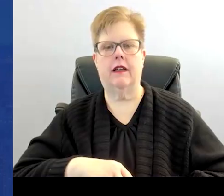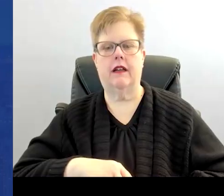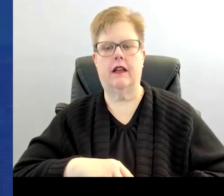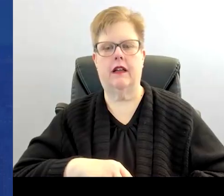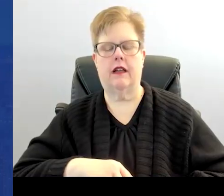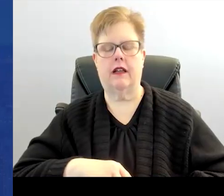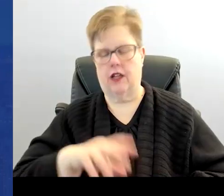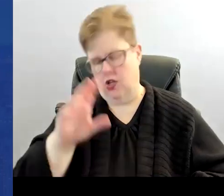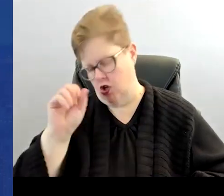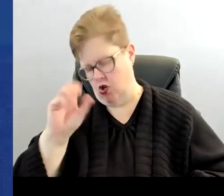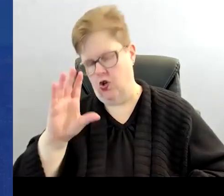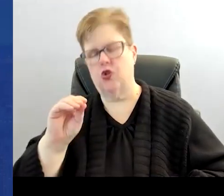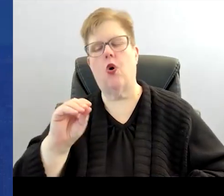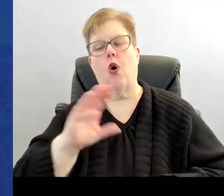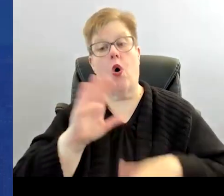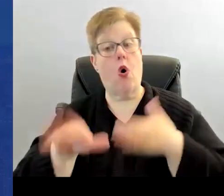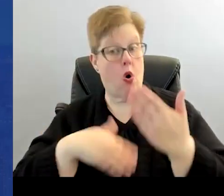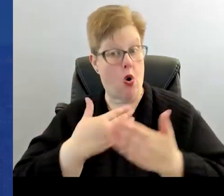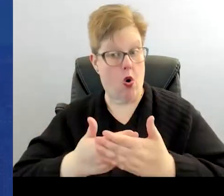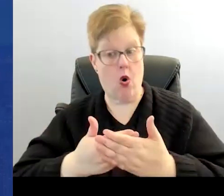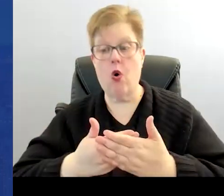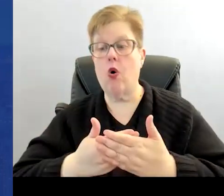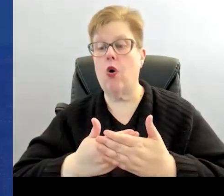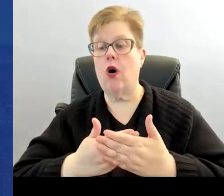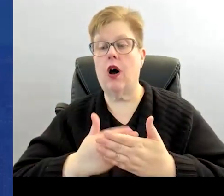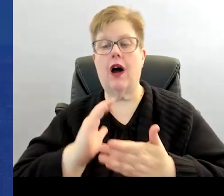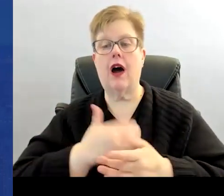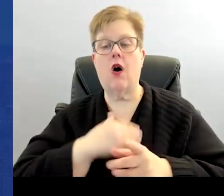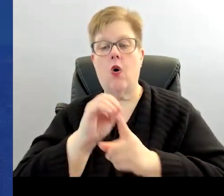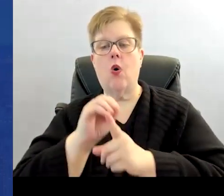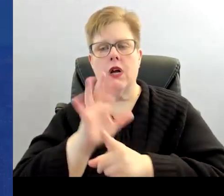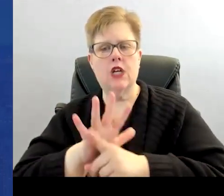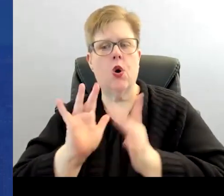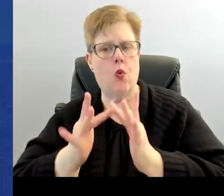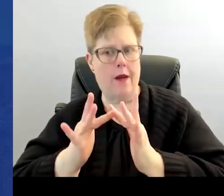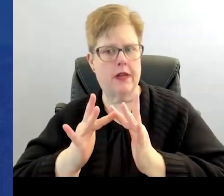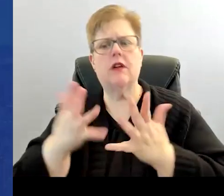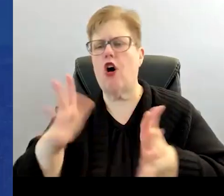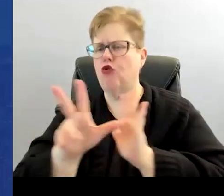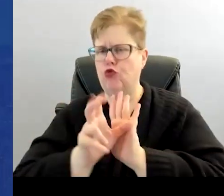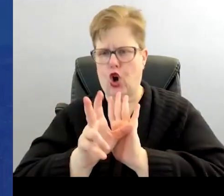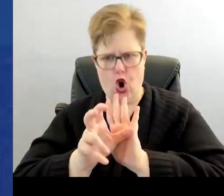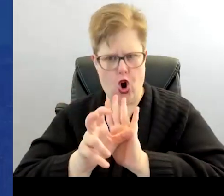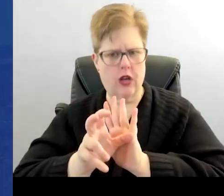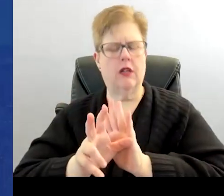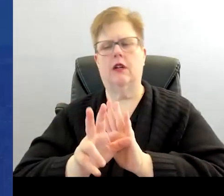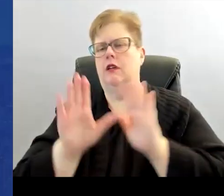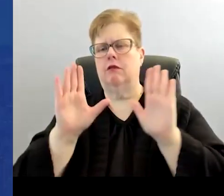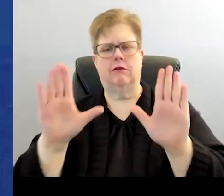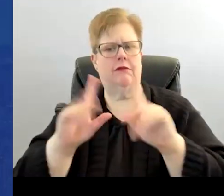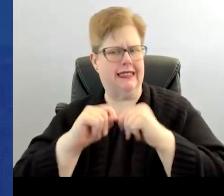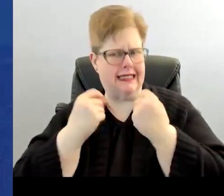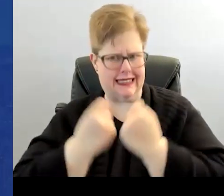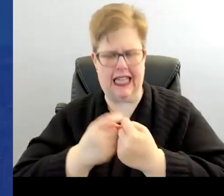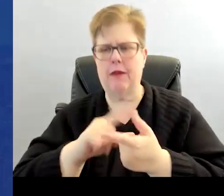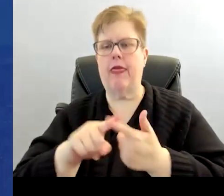questions. So yes, so Love it. all of our orientation webinars are recorded. Our incredible events team